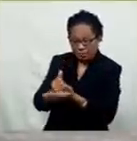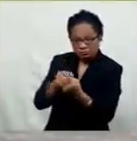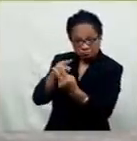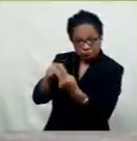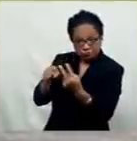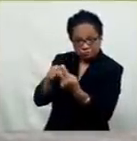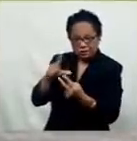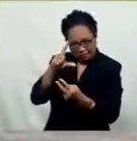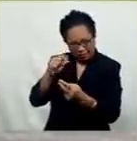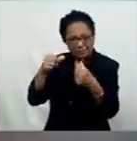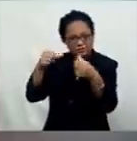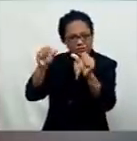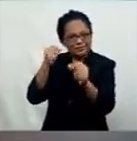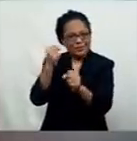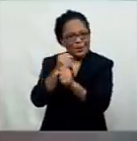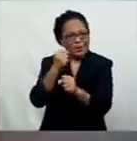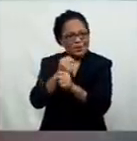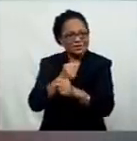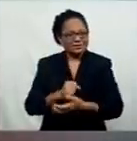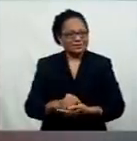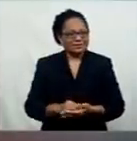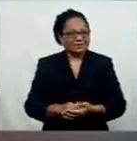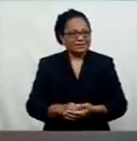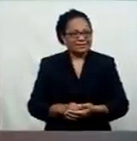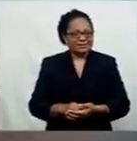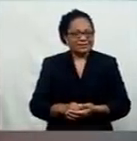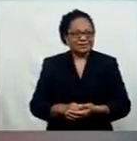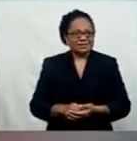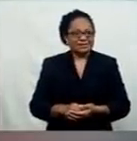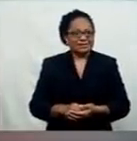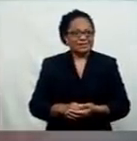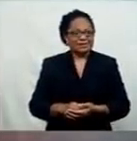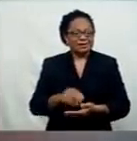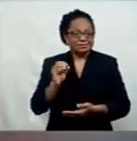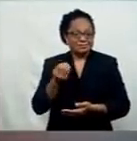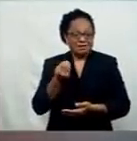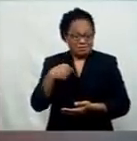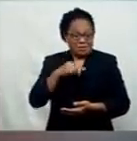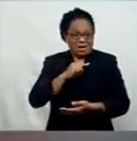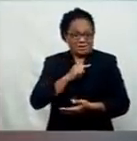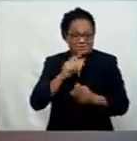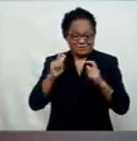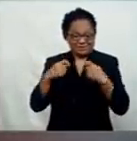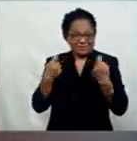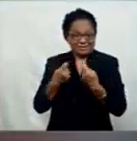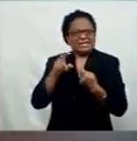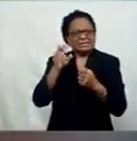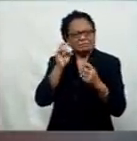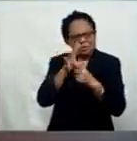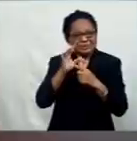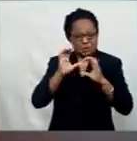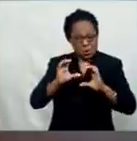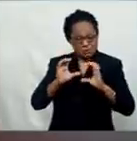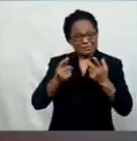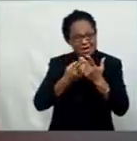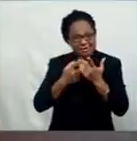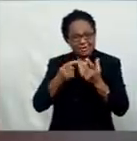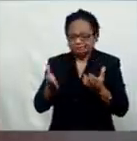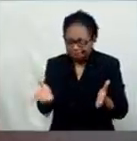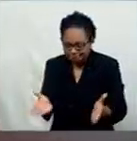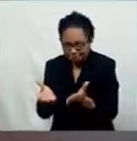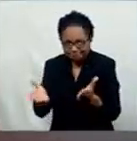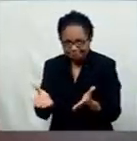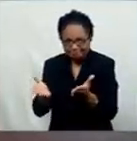their goal. Yes, from our side, we just have to really give him that motivation and